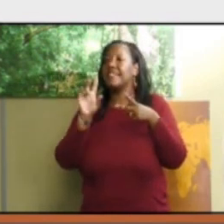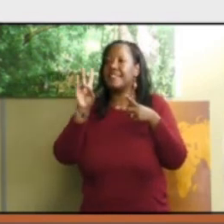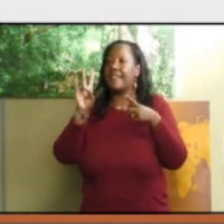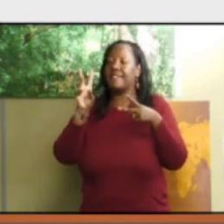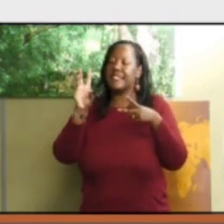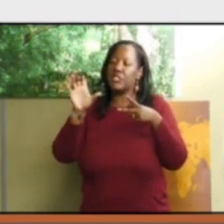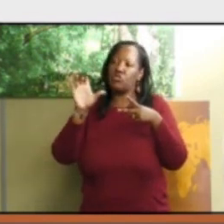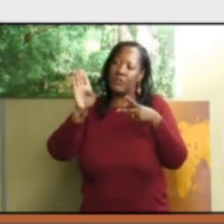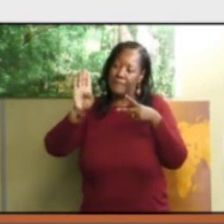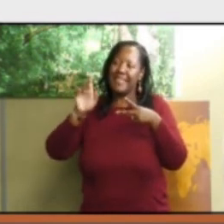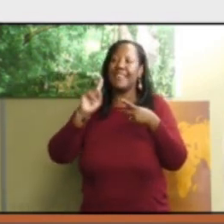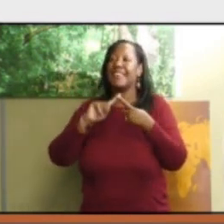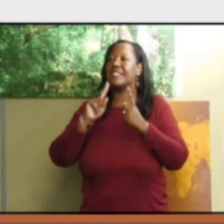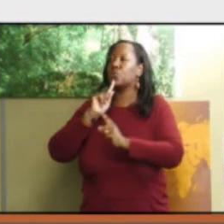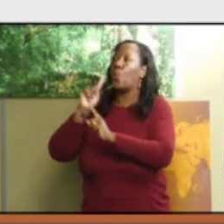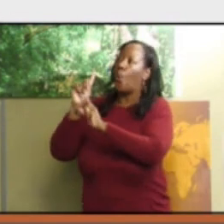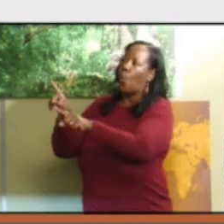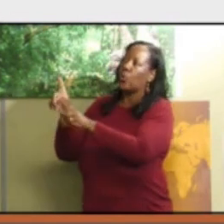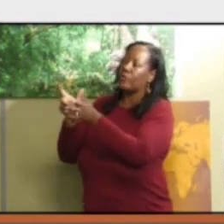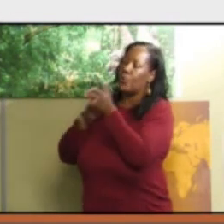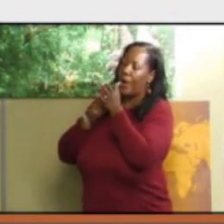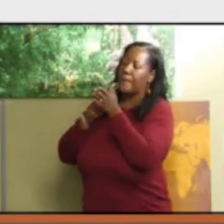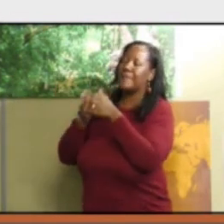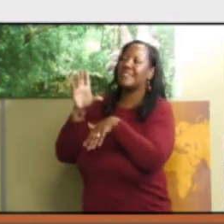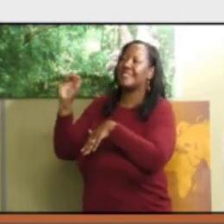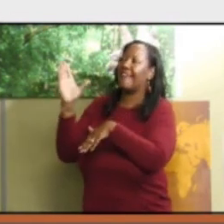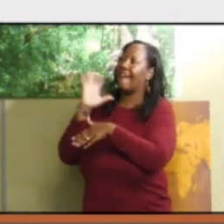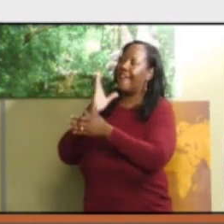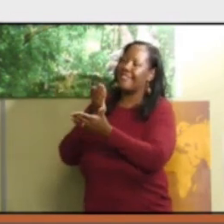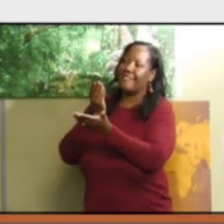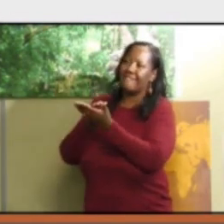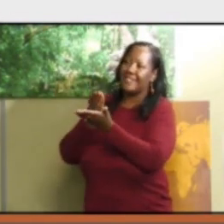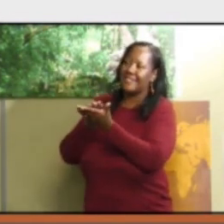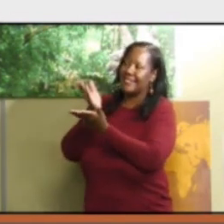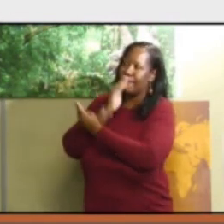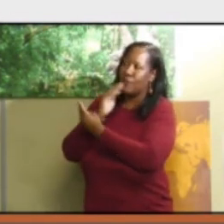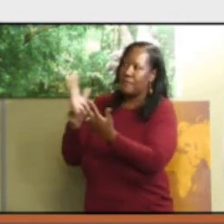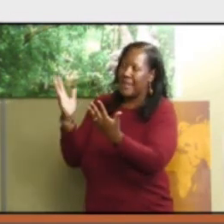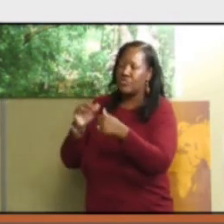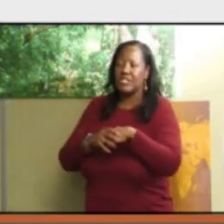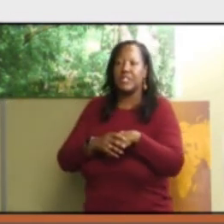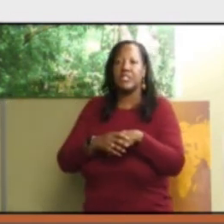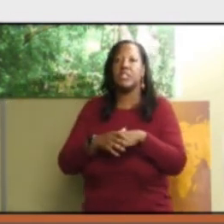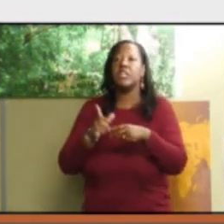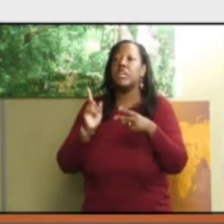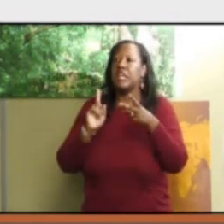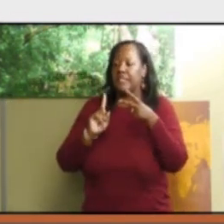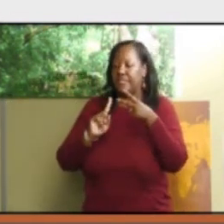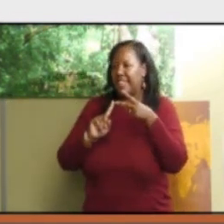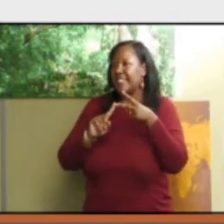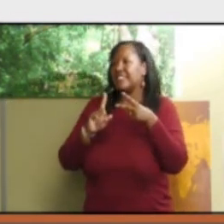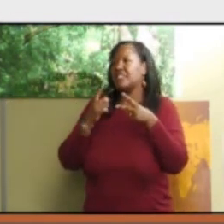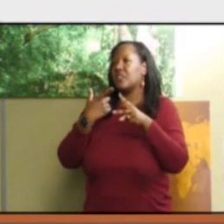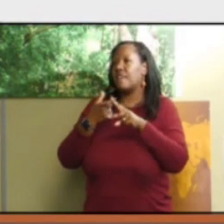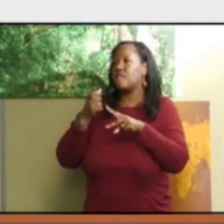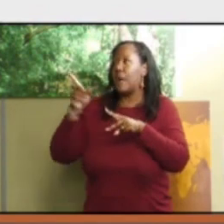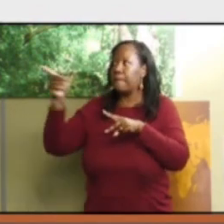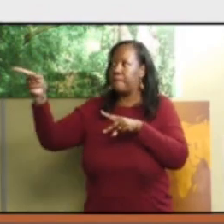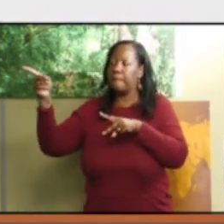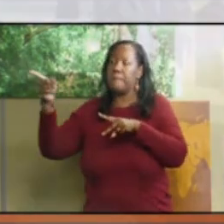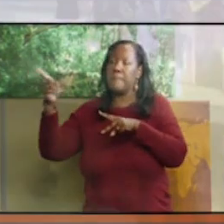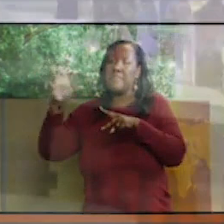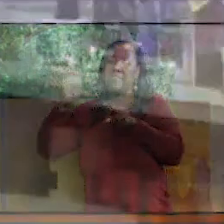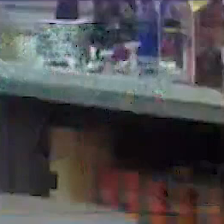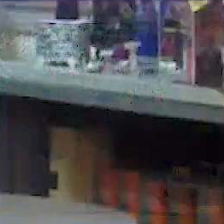funding information. This 7600B form obtains the funding information from the requesting